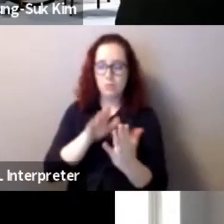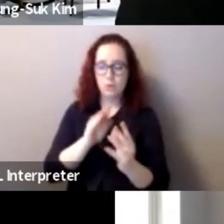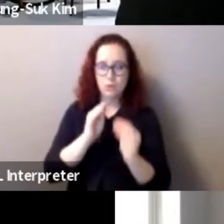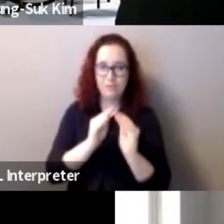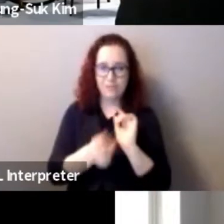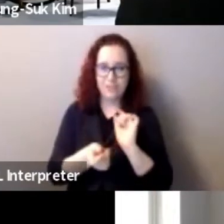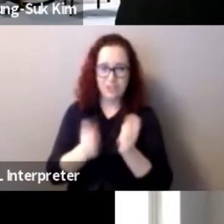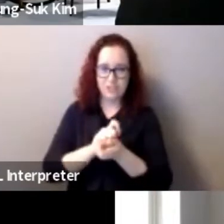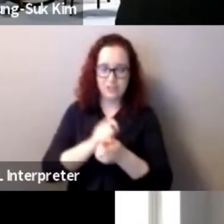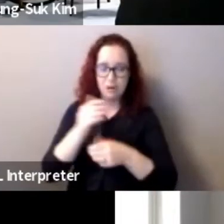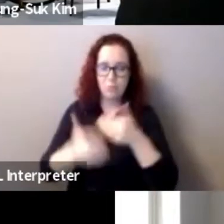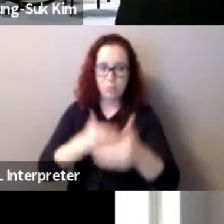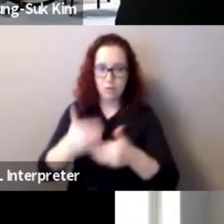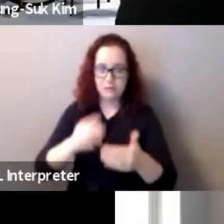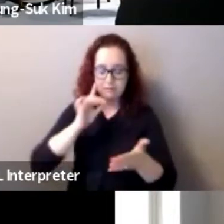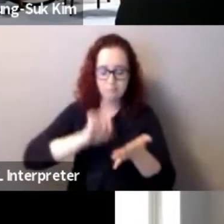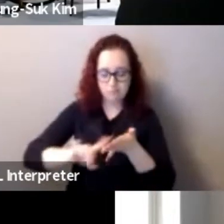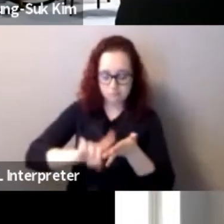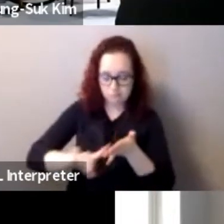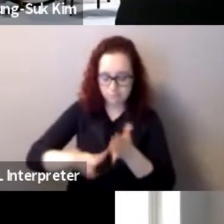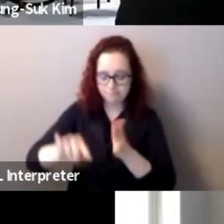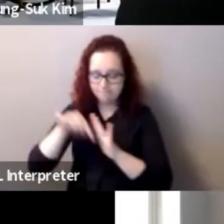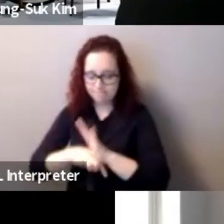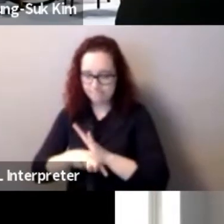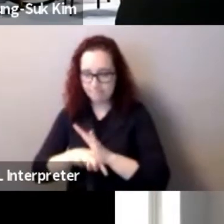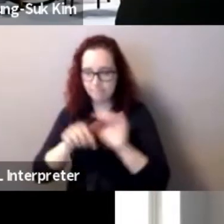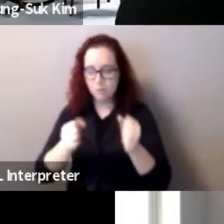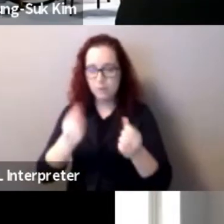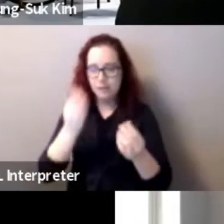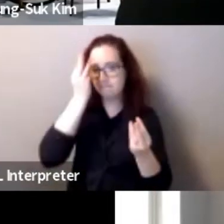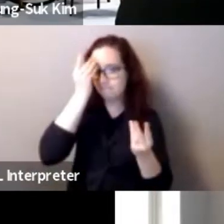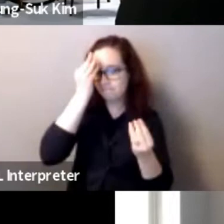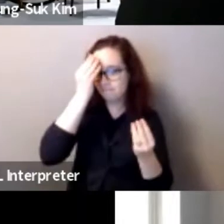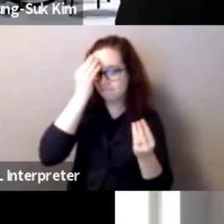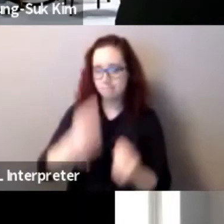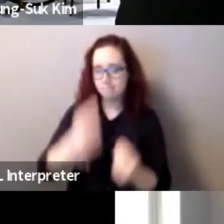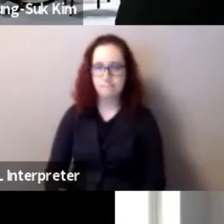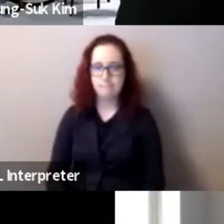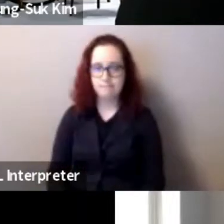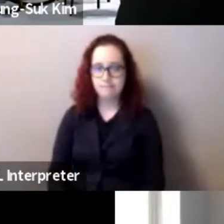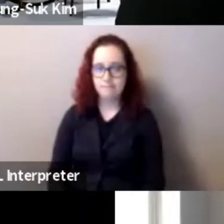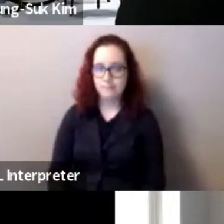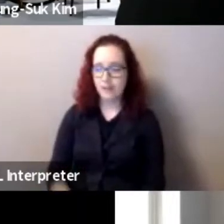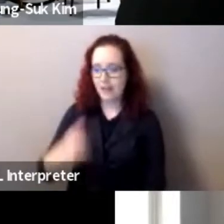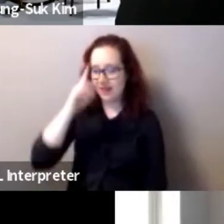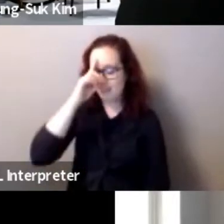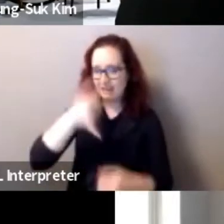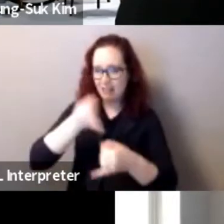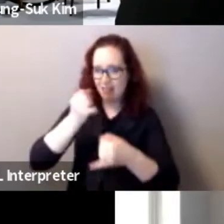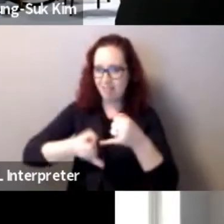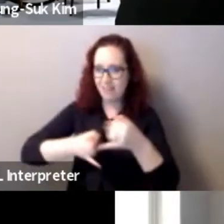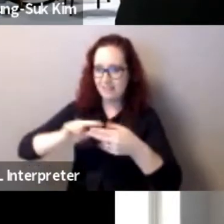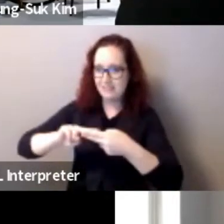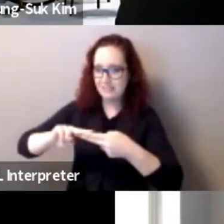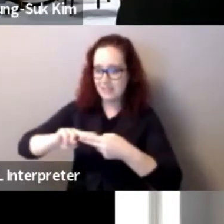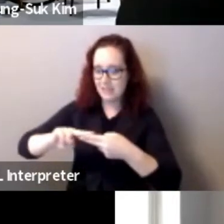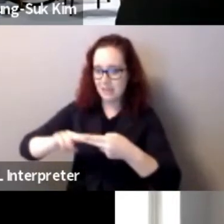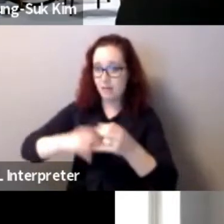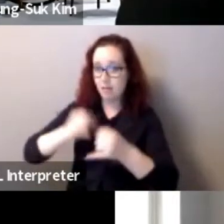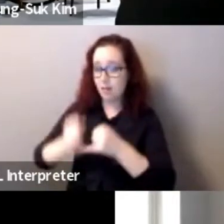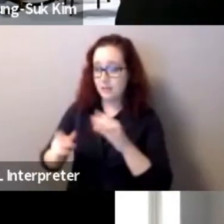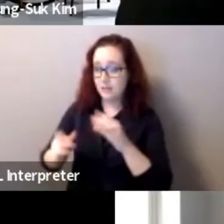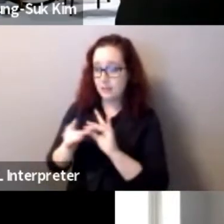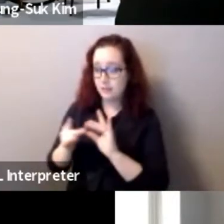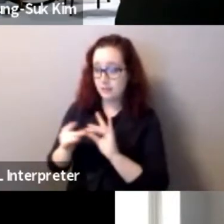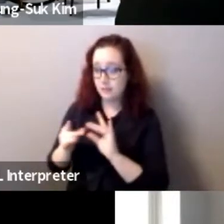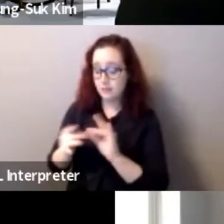quite thoroughly and thoughtfully. So that's just something to keep in mind. And I think this is my last slide. The final thing I wanted to mention is